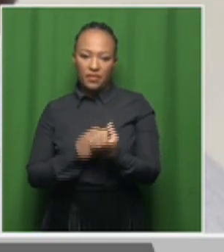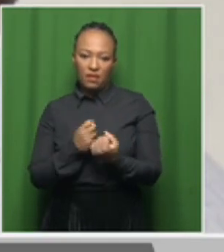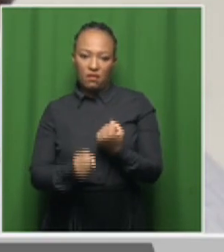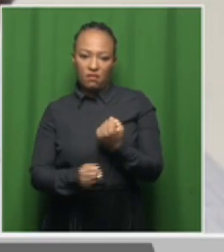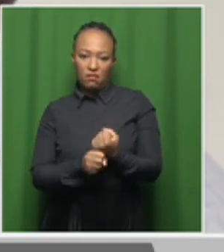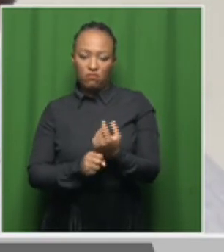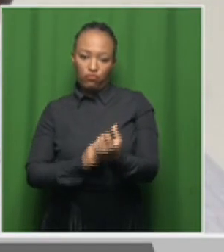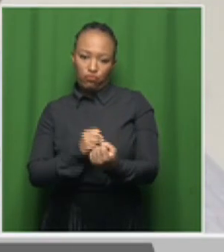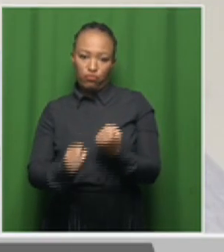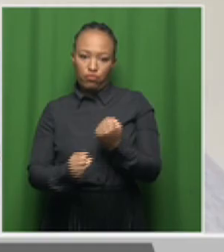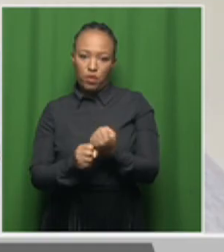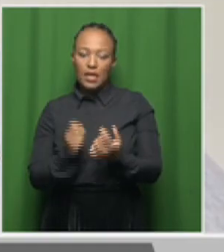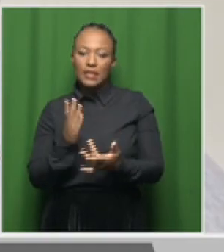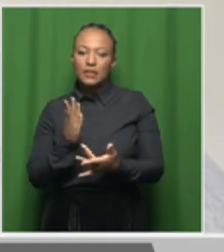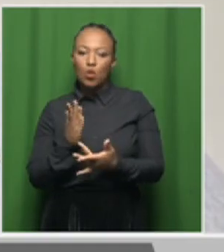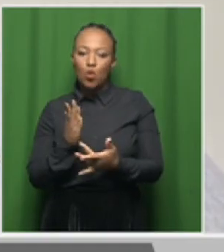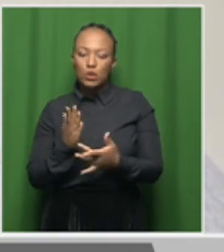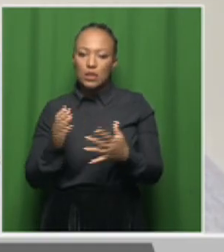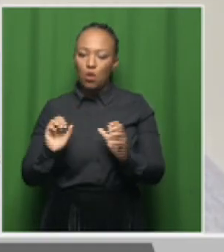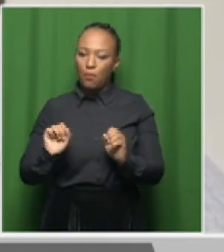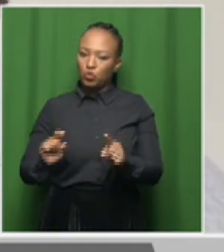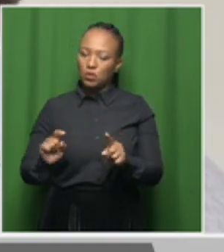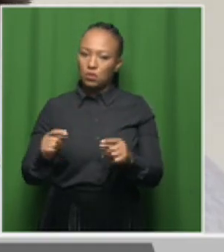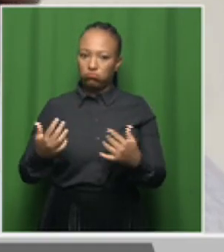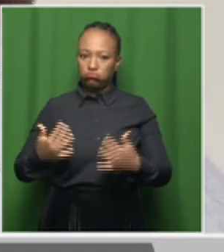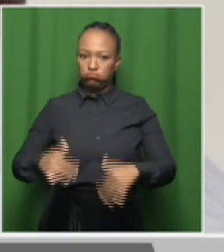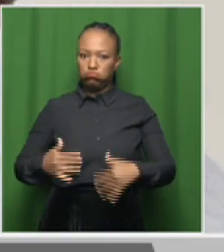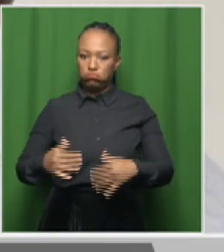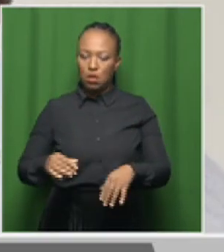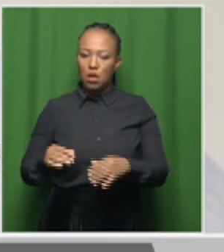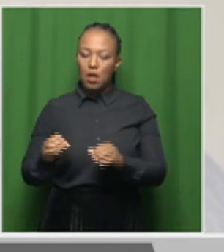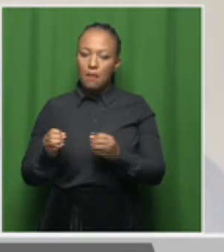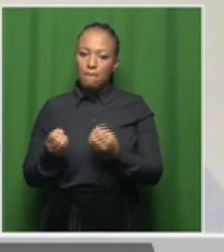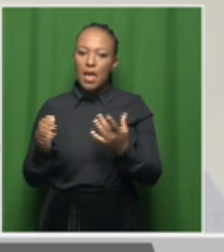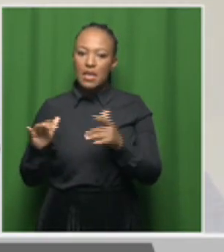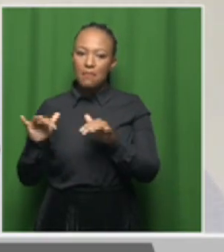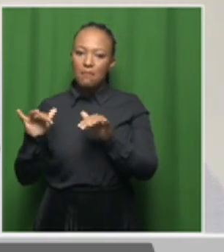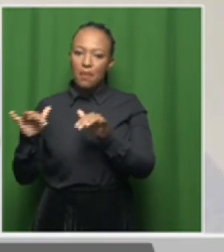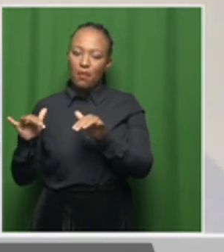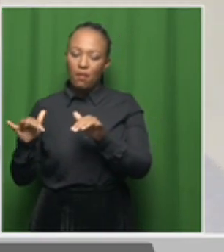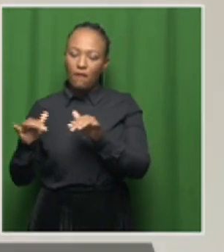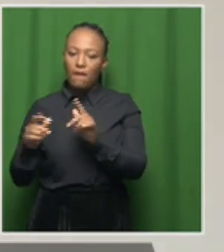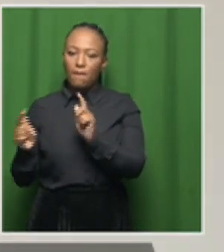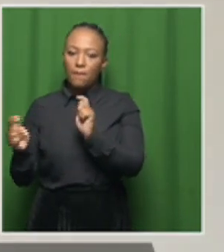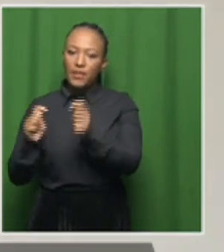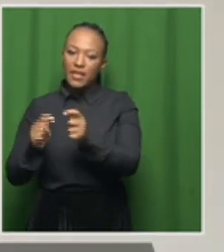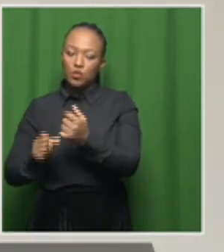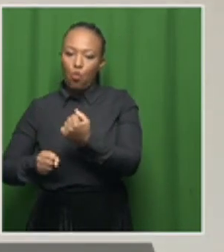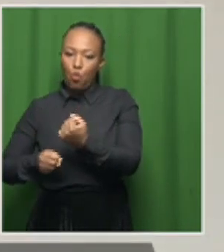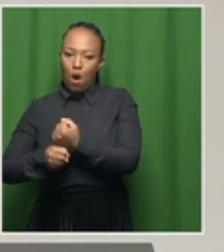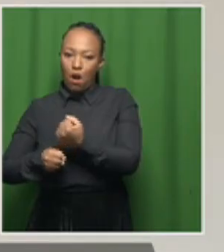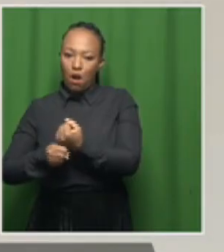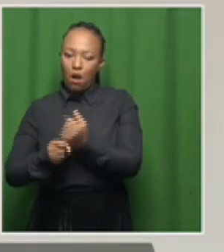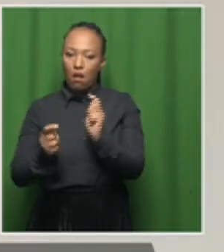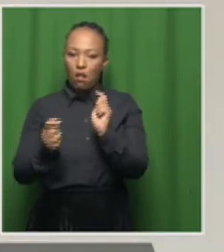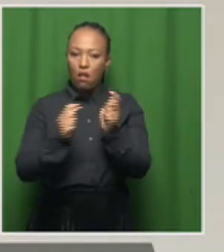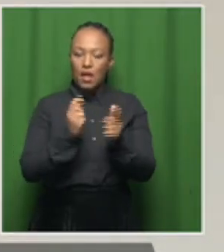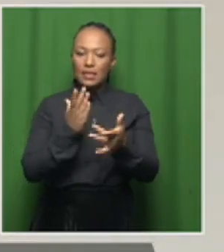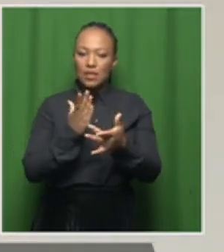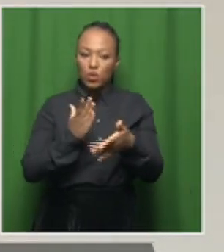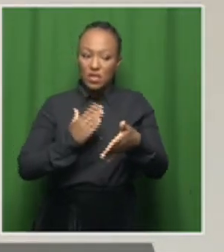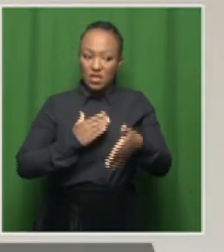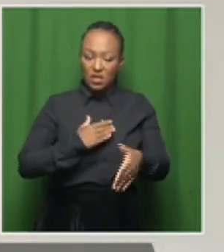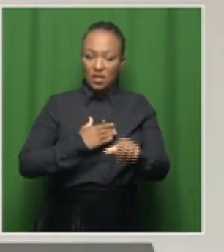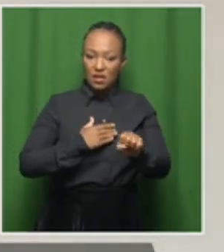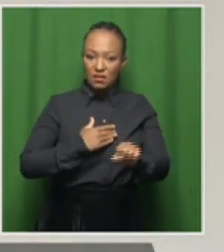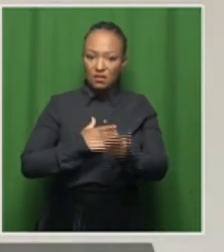opportunities growing. So, we've seen many people shift their careers into the tech space because of the opportunities that we've seen both locally